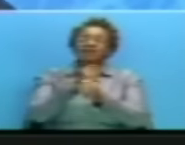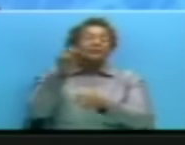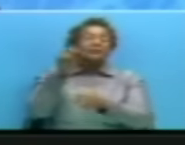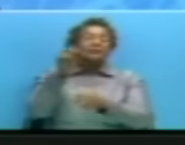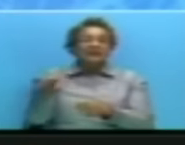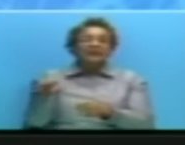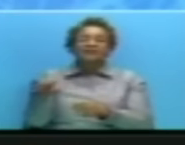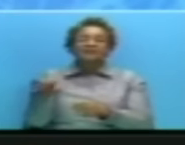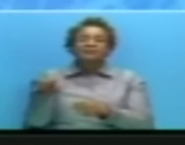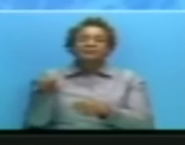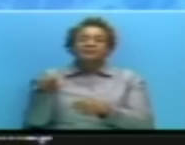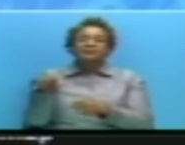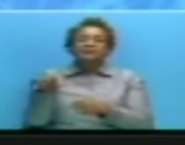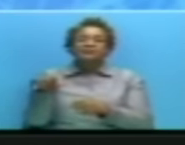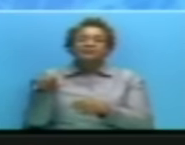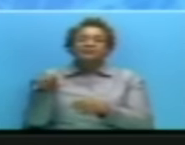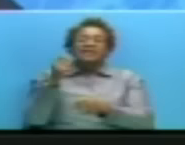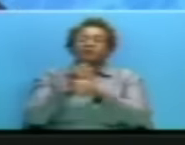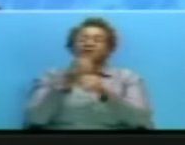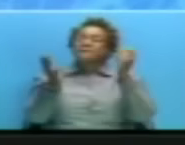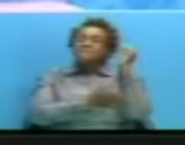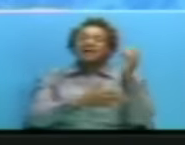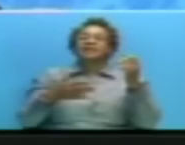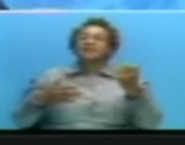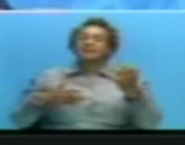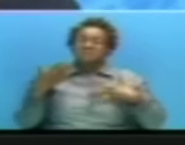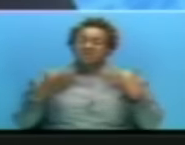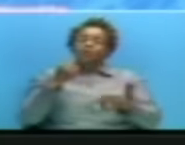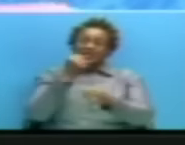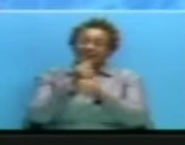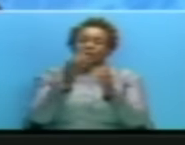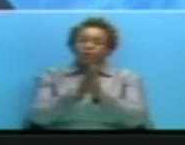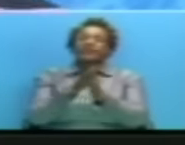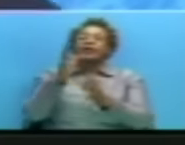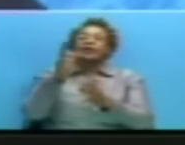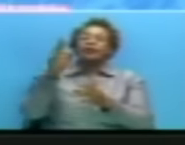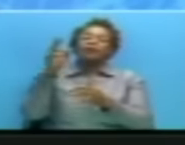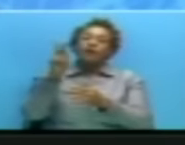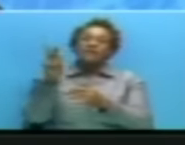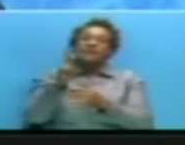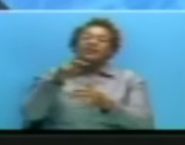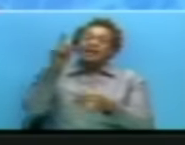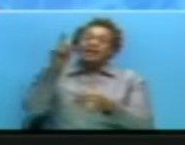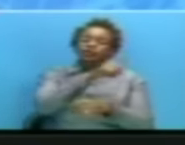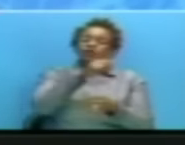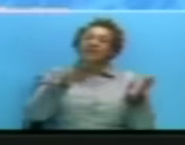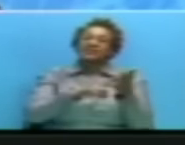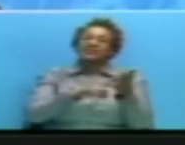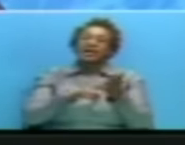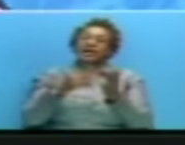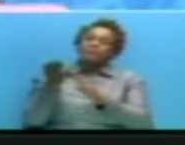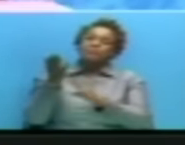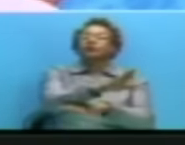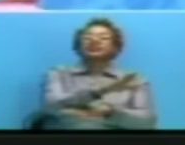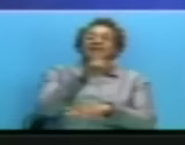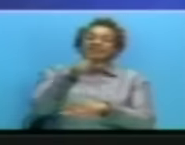or who committed an indecent act. Let us deal with Kofi Olomide, cancel the visa, deport the guy. Visas are given